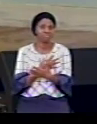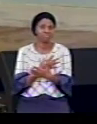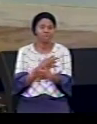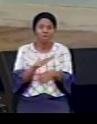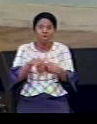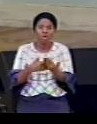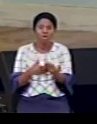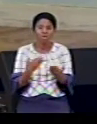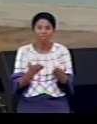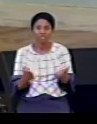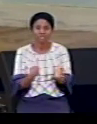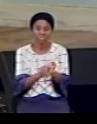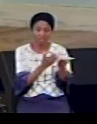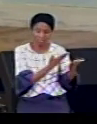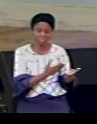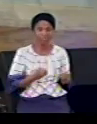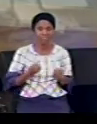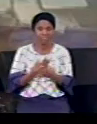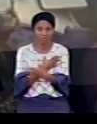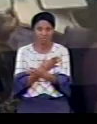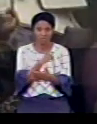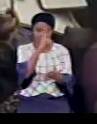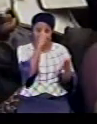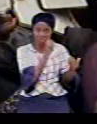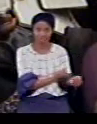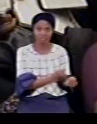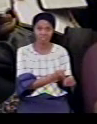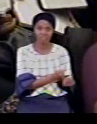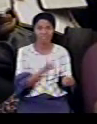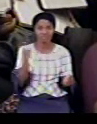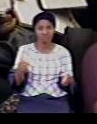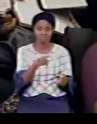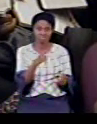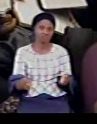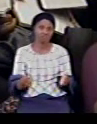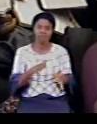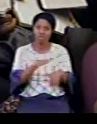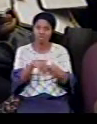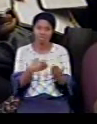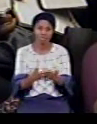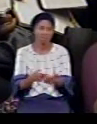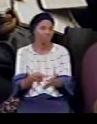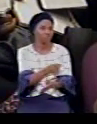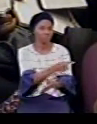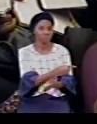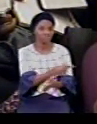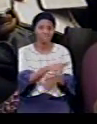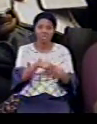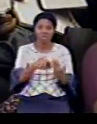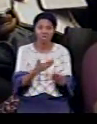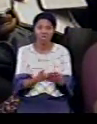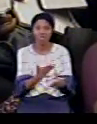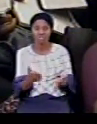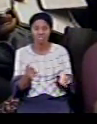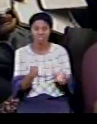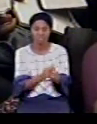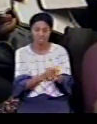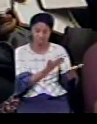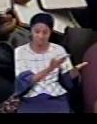frightening circumstances, faith calms all of them. All frightening